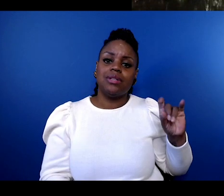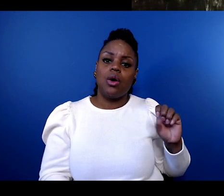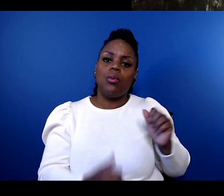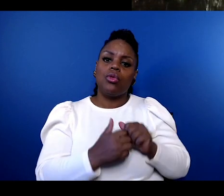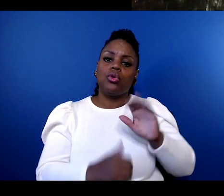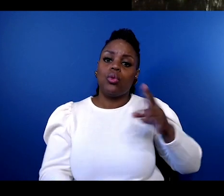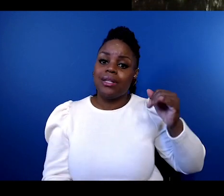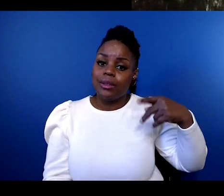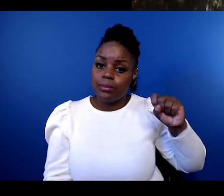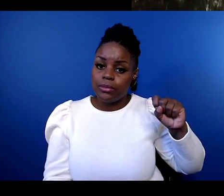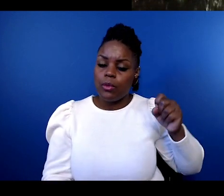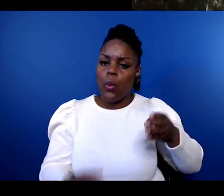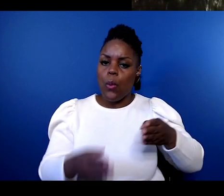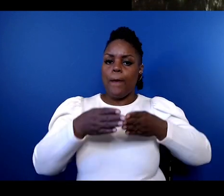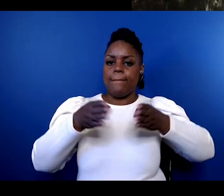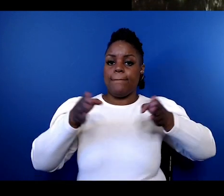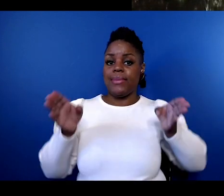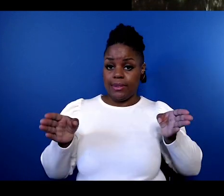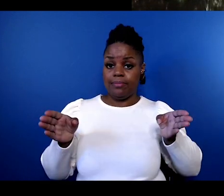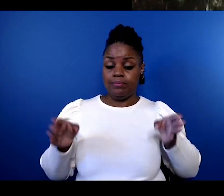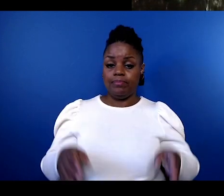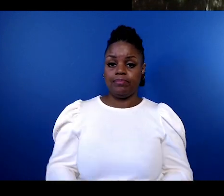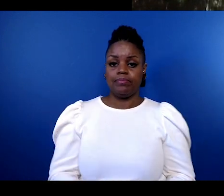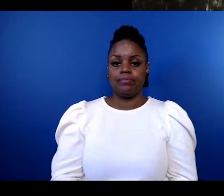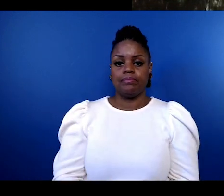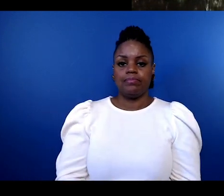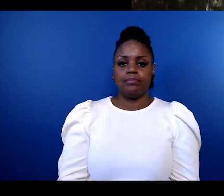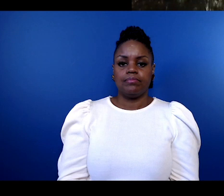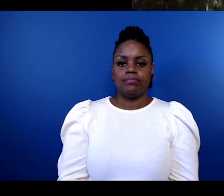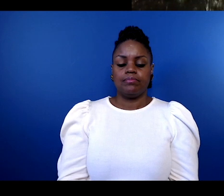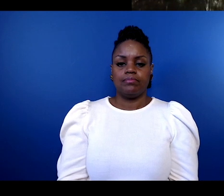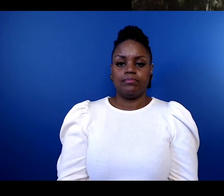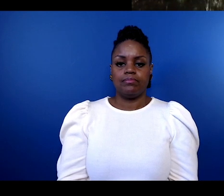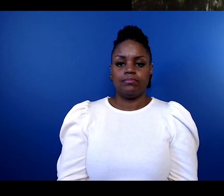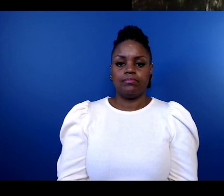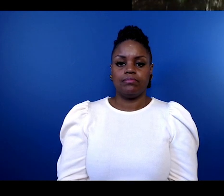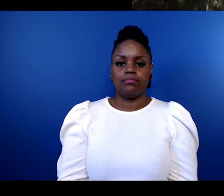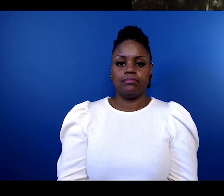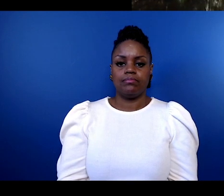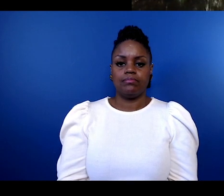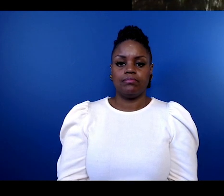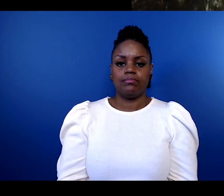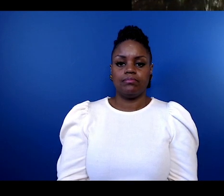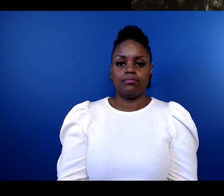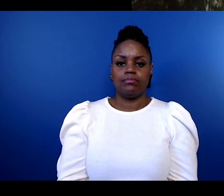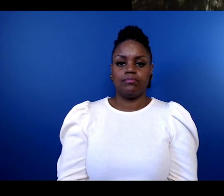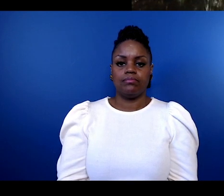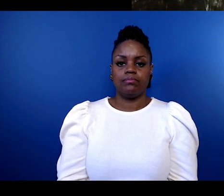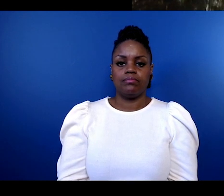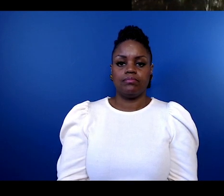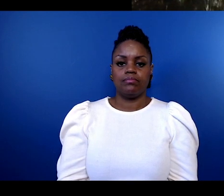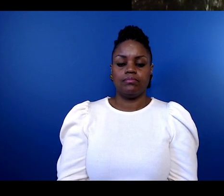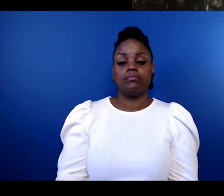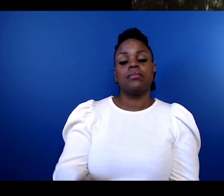Release that right leg. Shift the weight into that foot again, grounding the toes. And raising